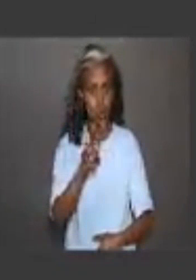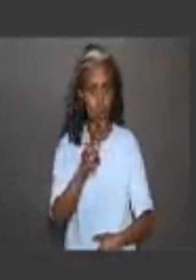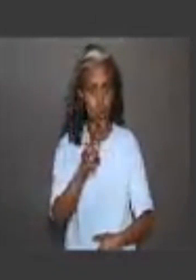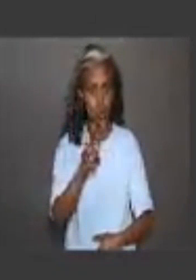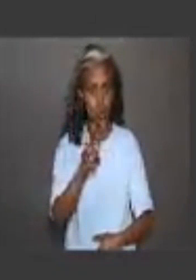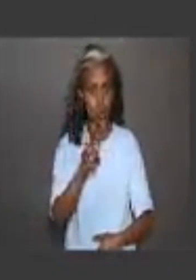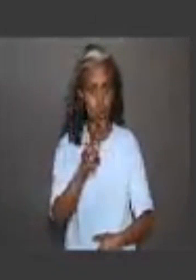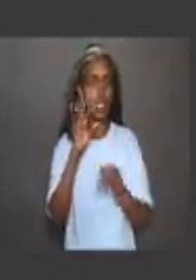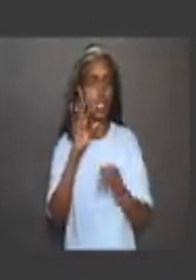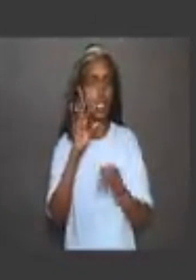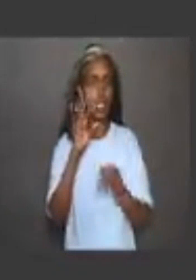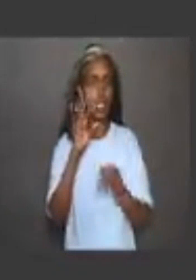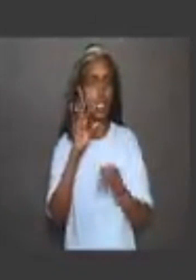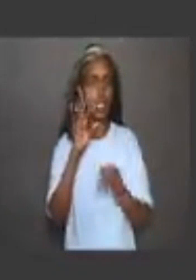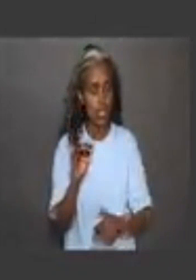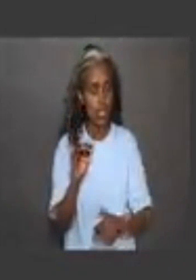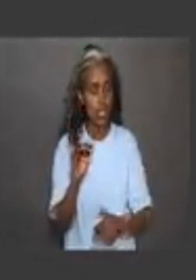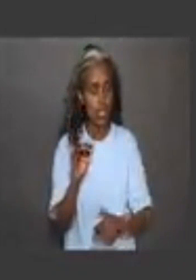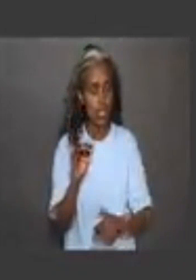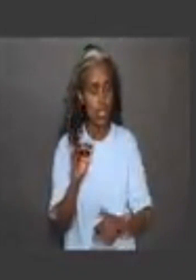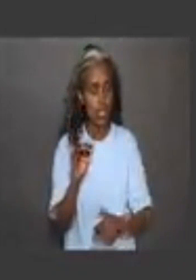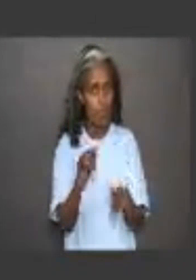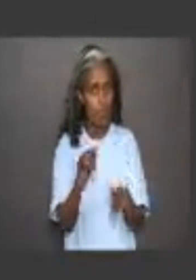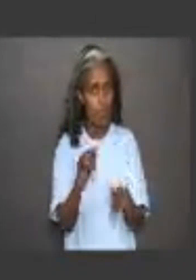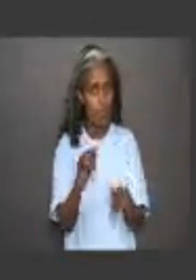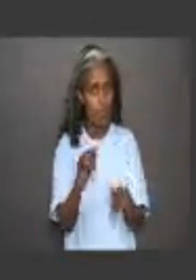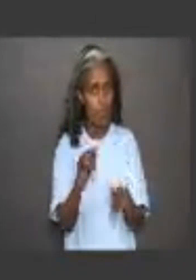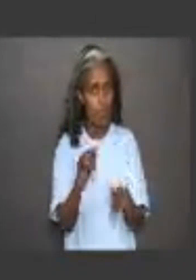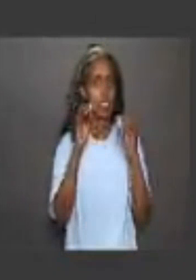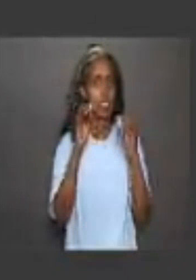9 over x plus 1.